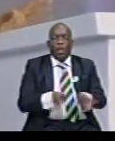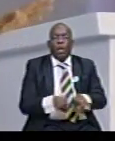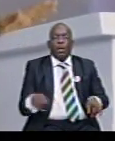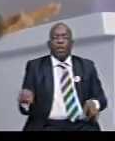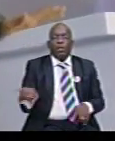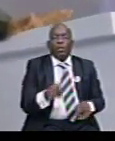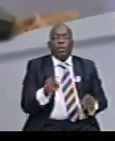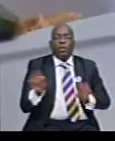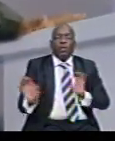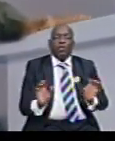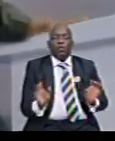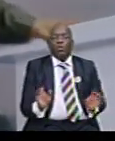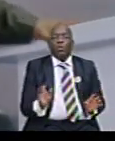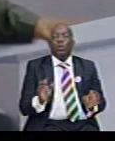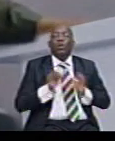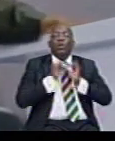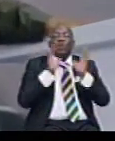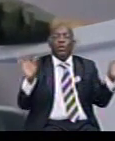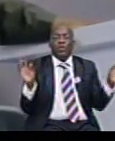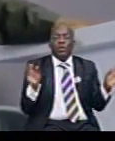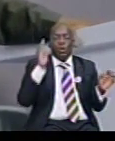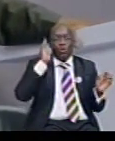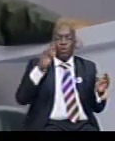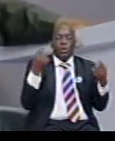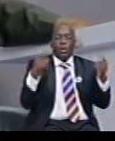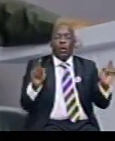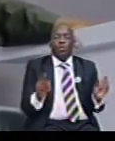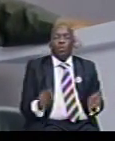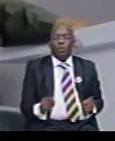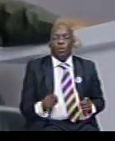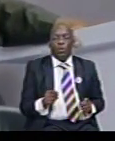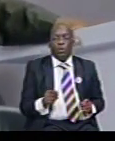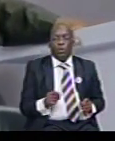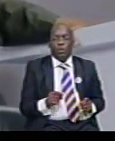Nothing else will happen. If when they did it,